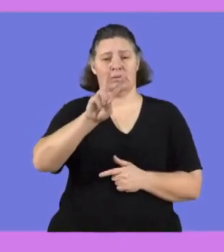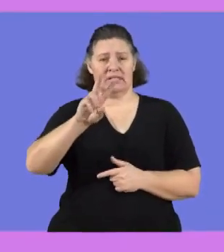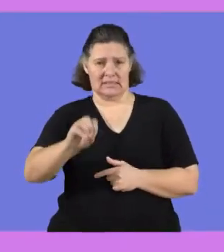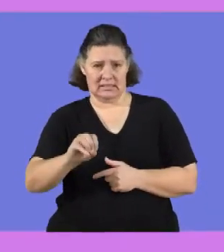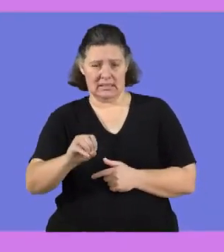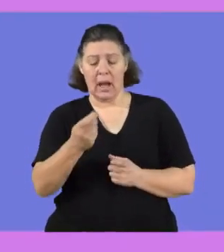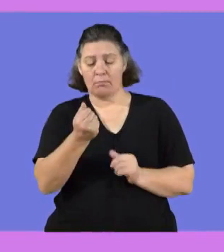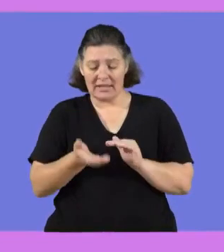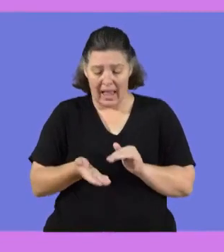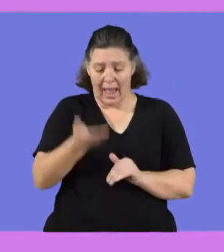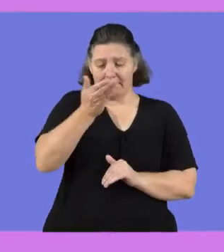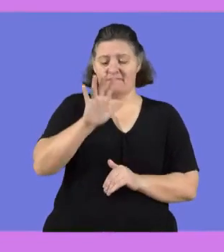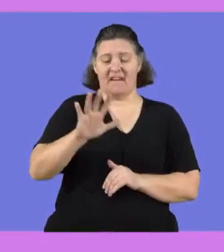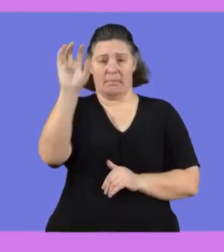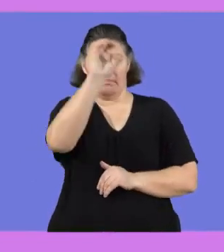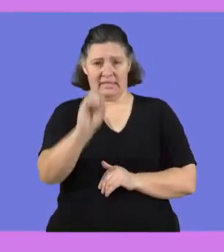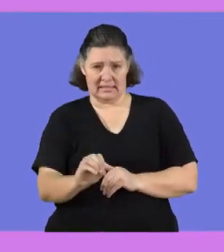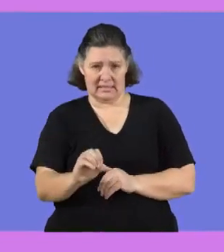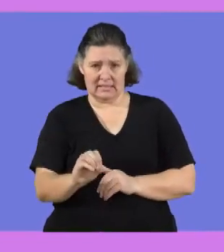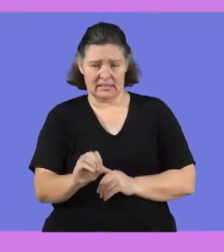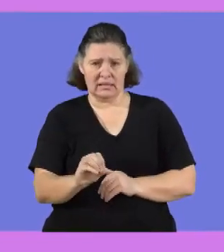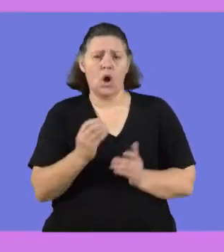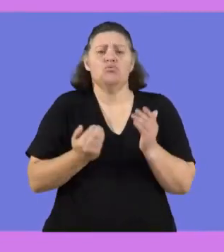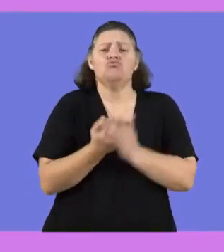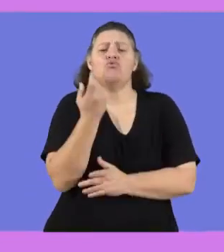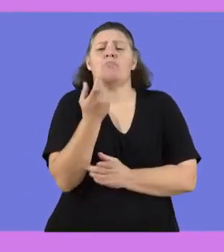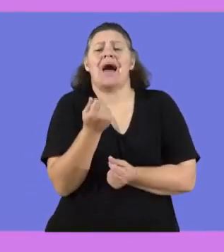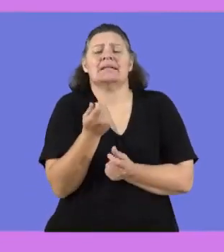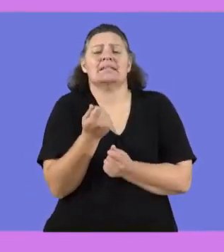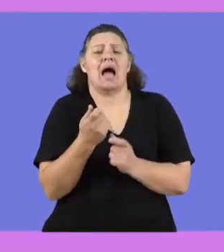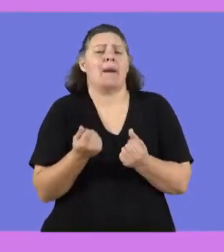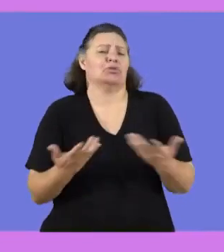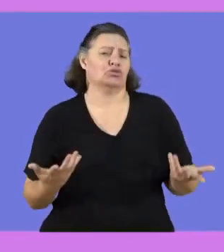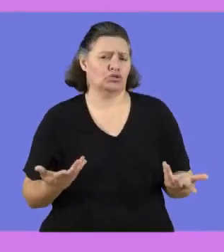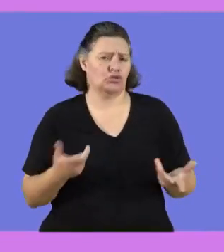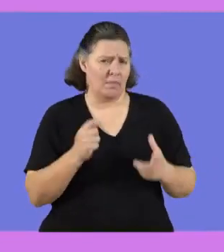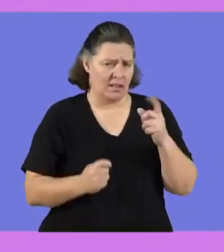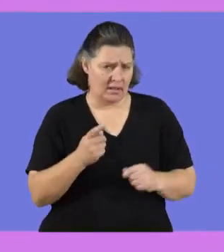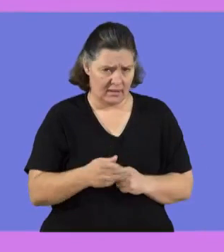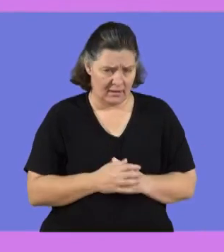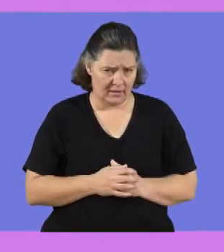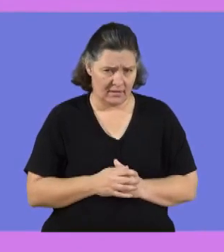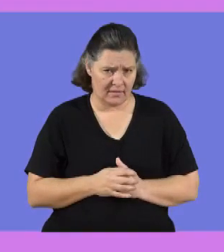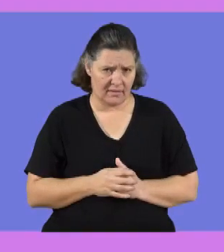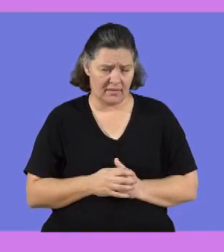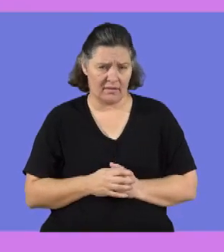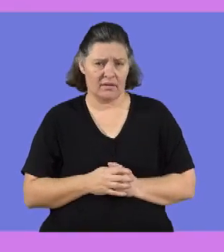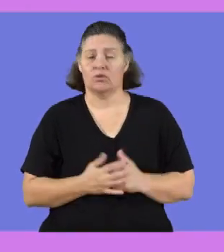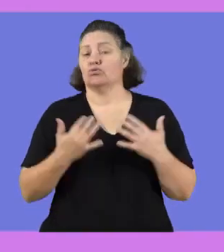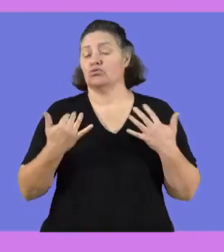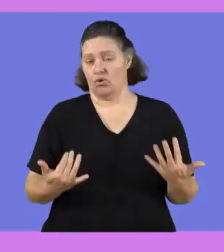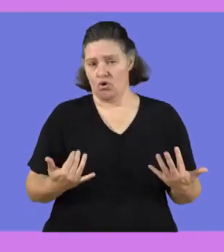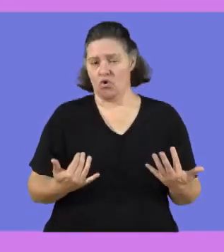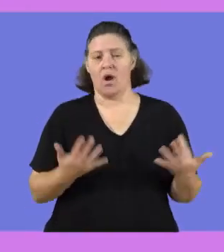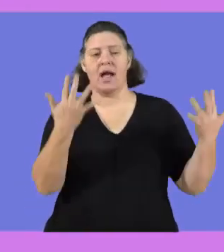that costs 8 Rand 20 increases in price by 5%, what will the new price